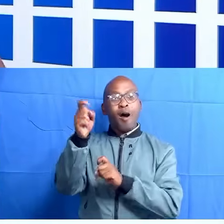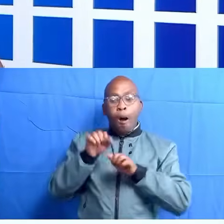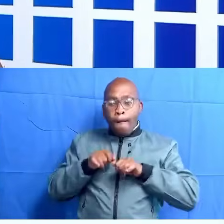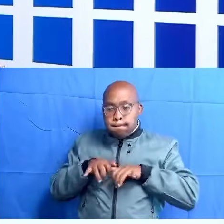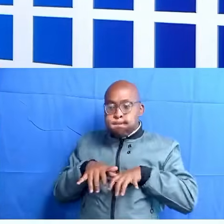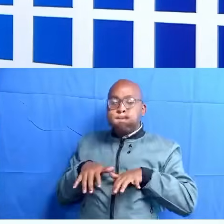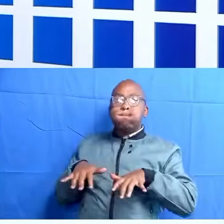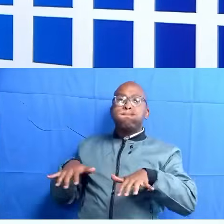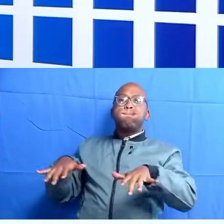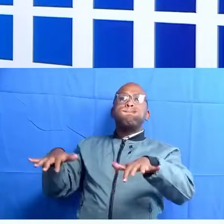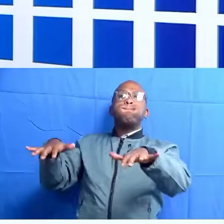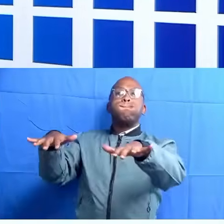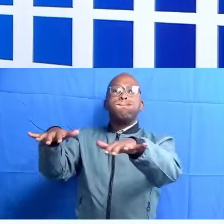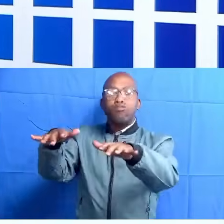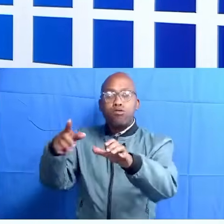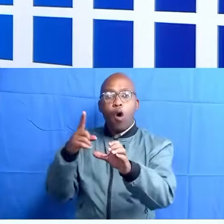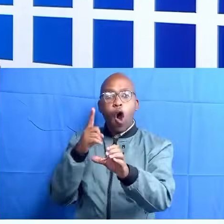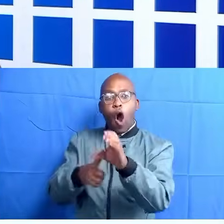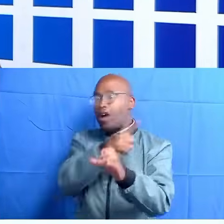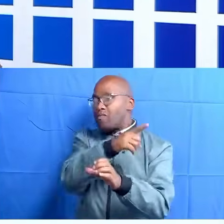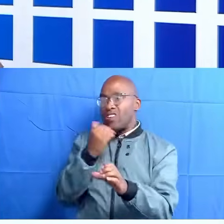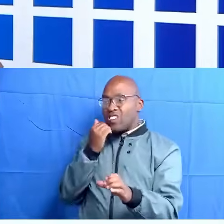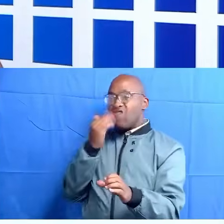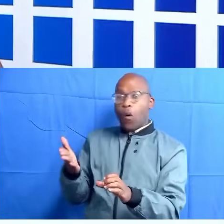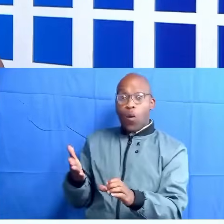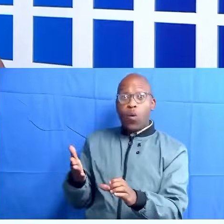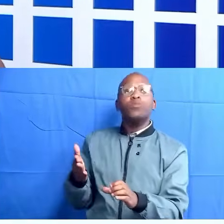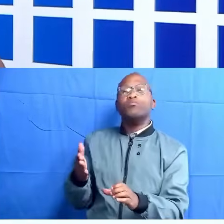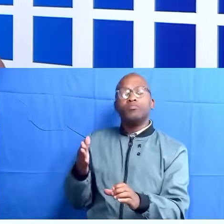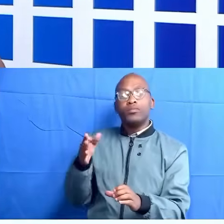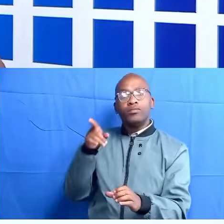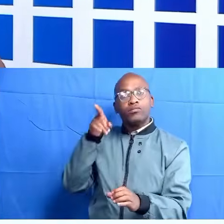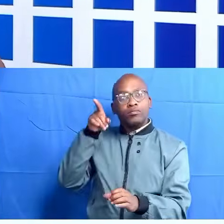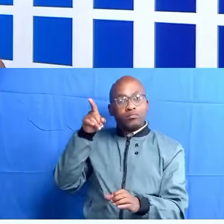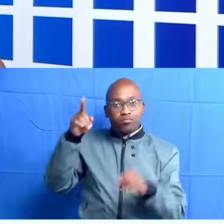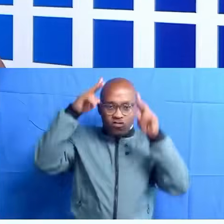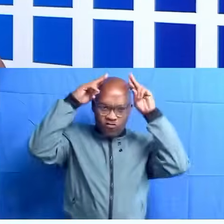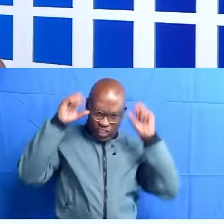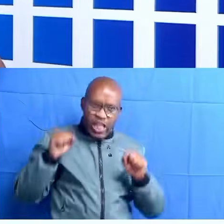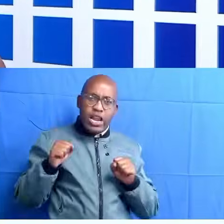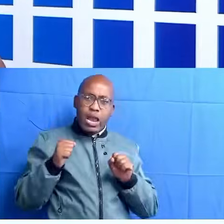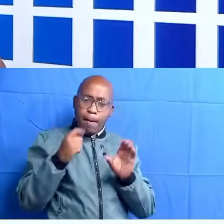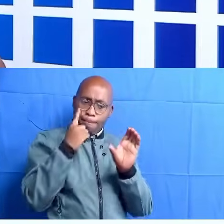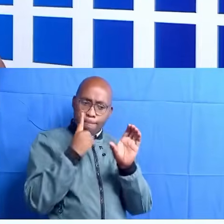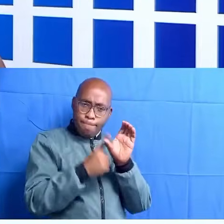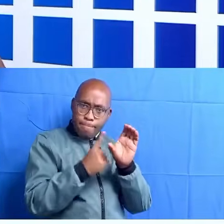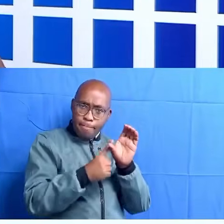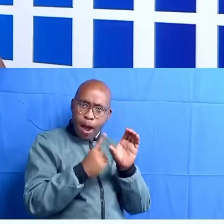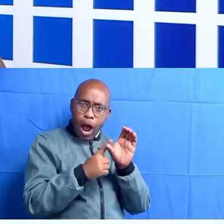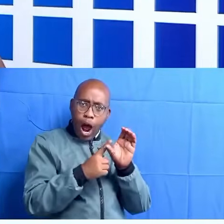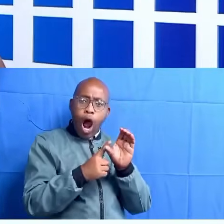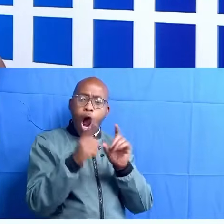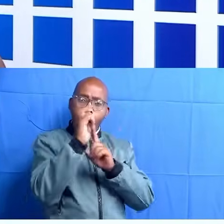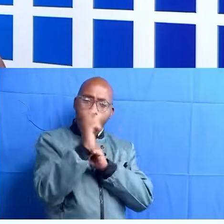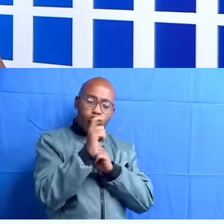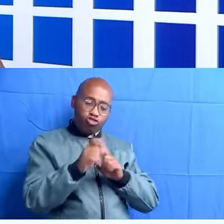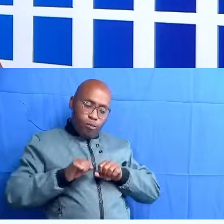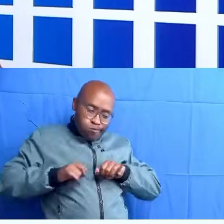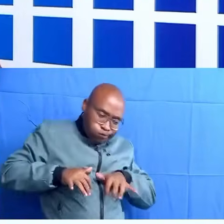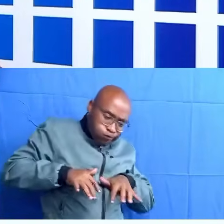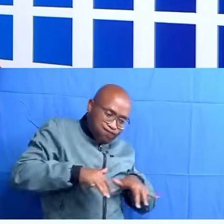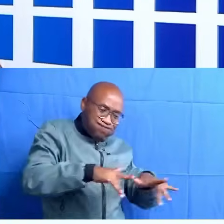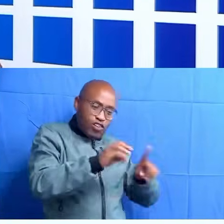By 1975, Saigon fell, which means now the country was united